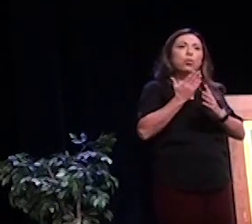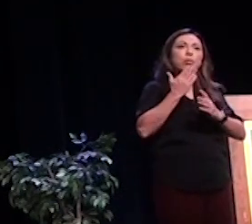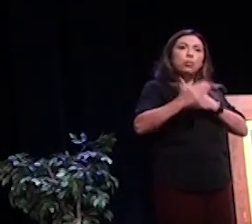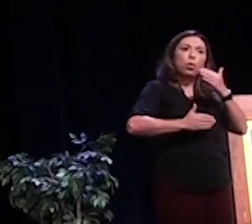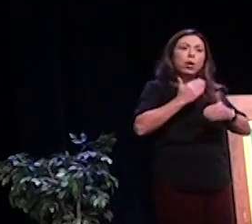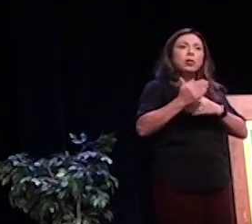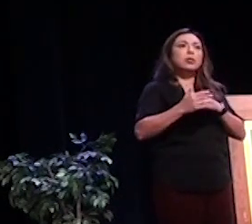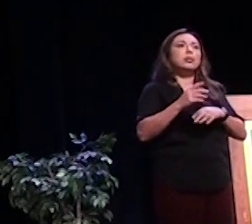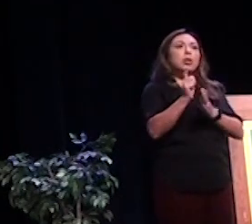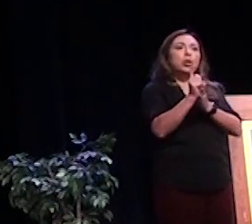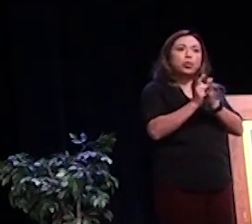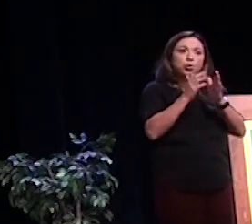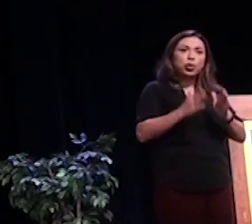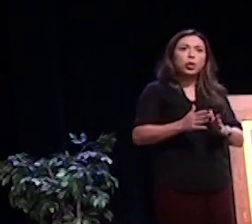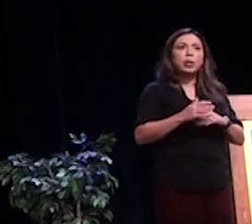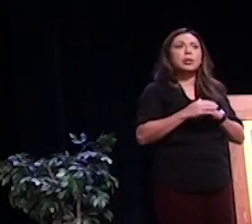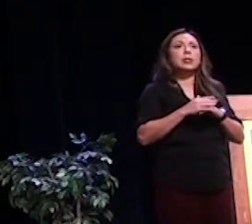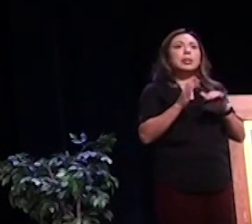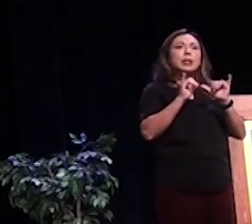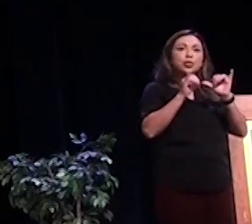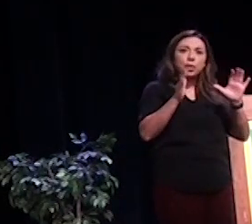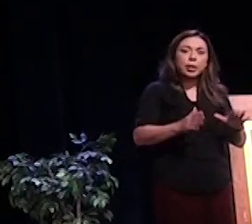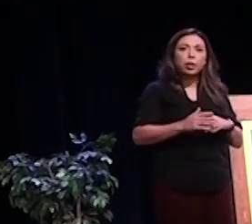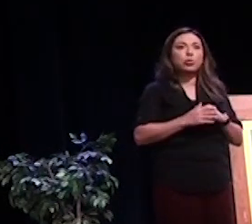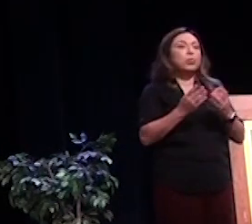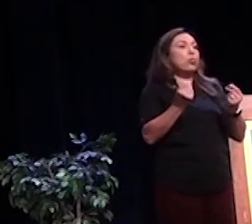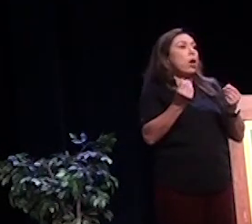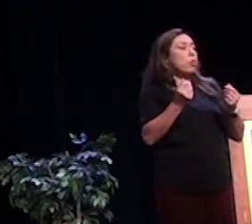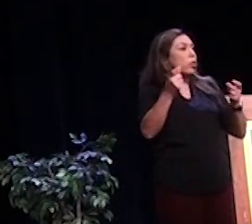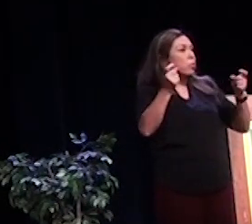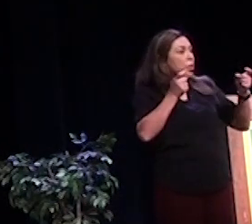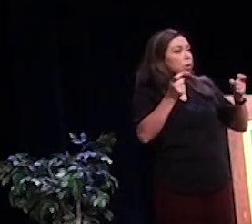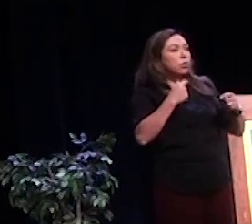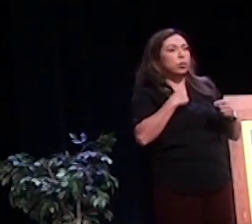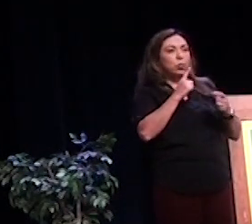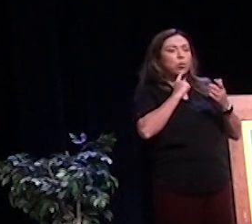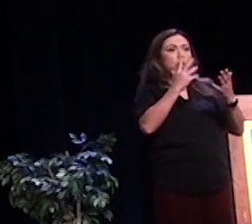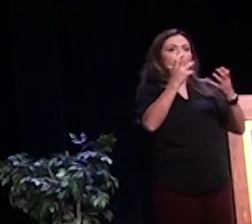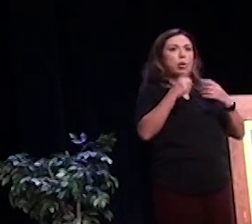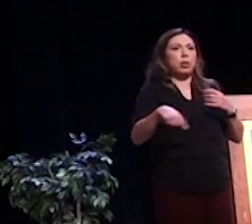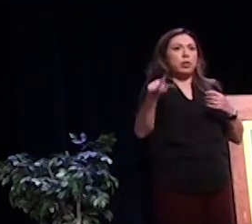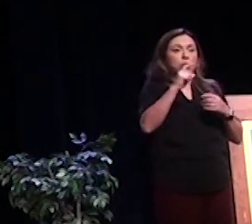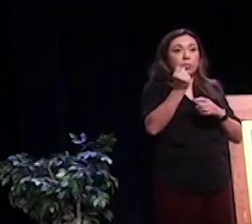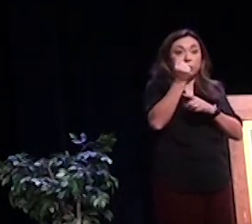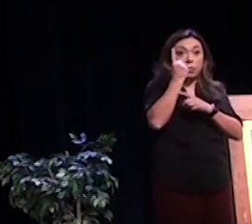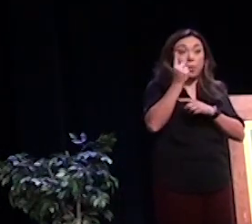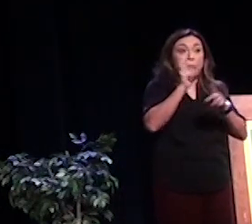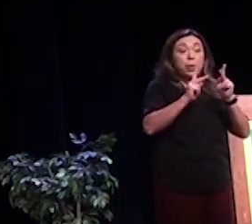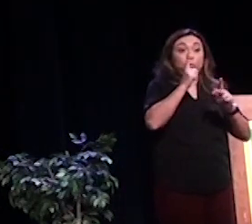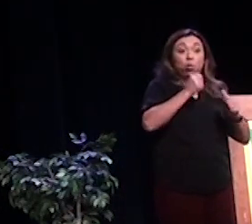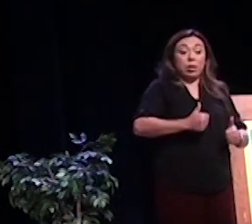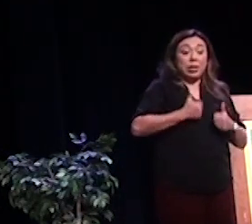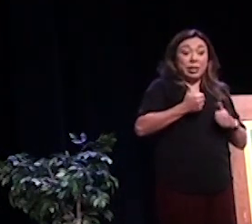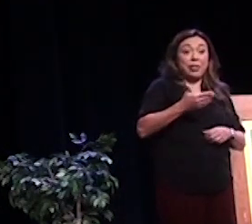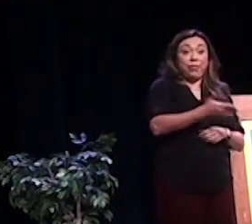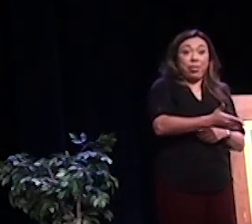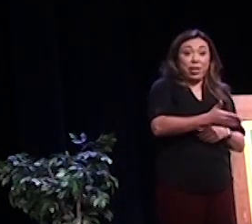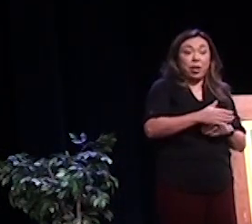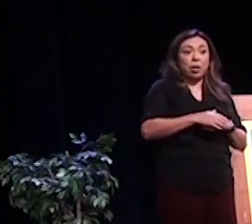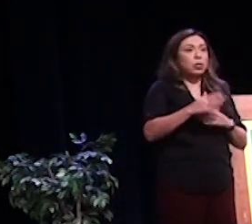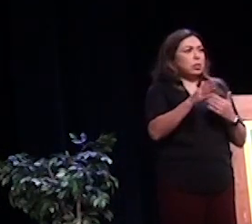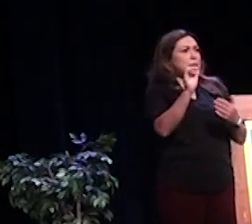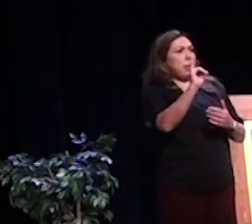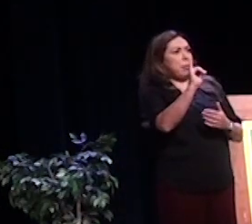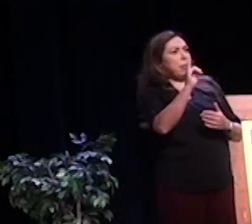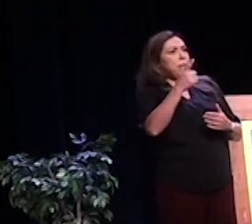attorneys, engineers, property management companies, really helping them to understand that the folks that live there are just like you and I